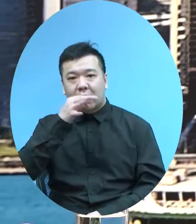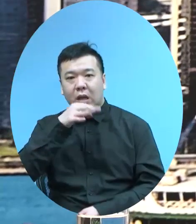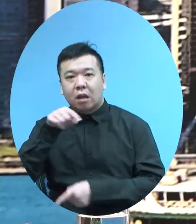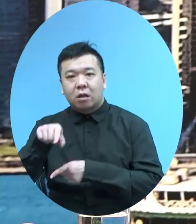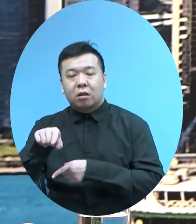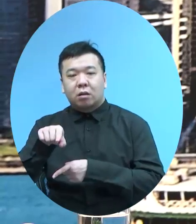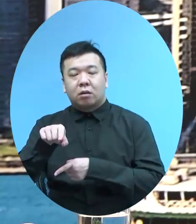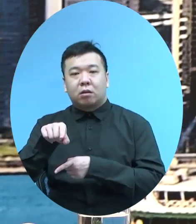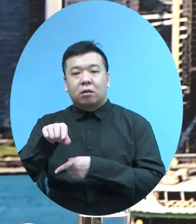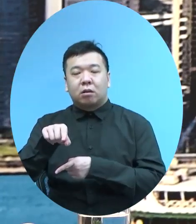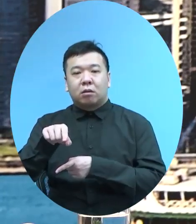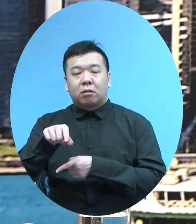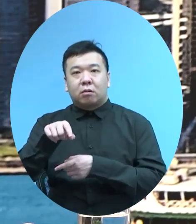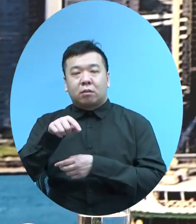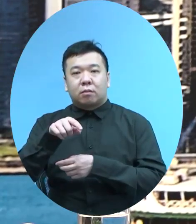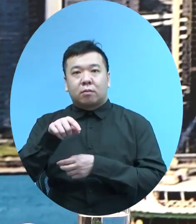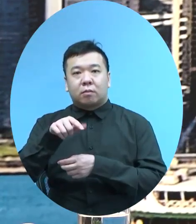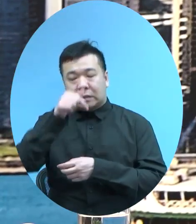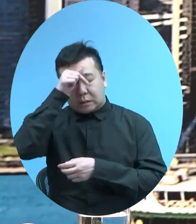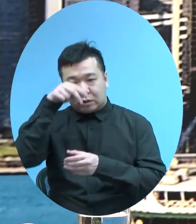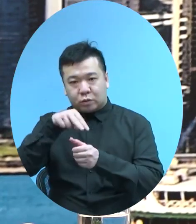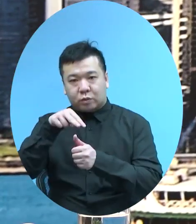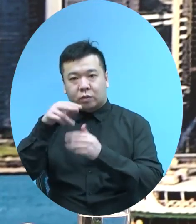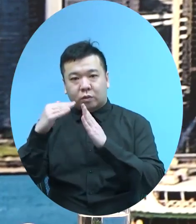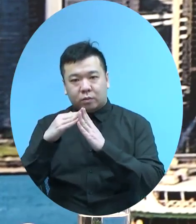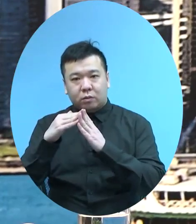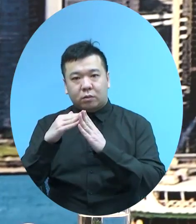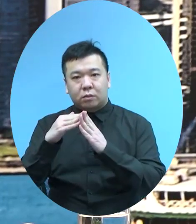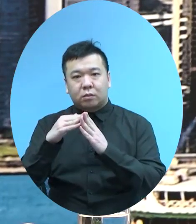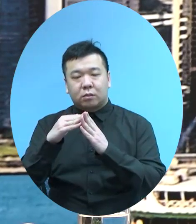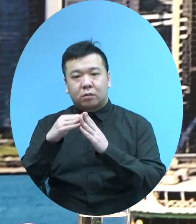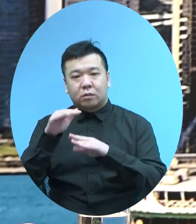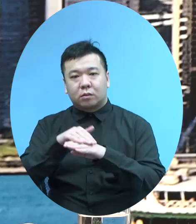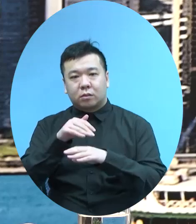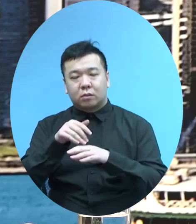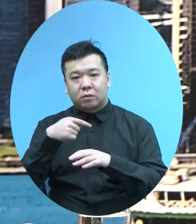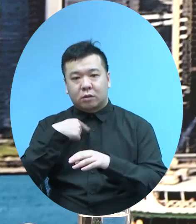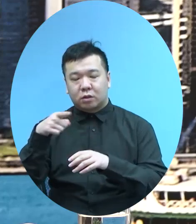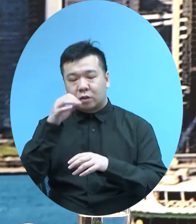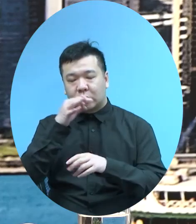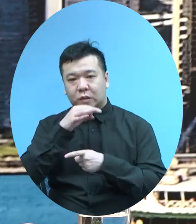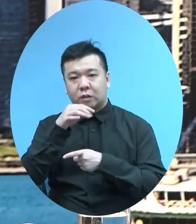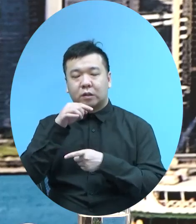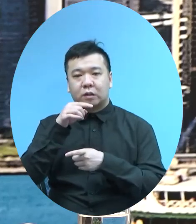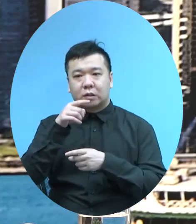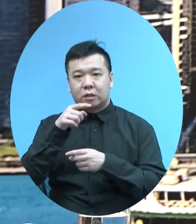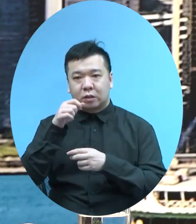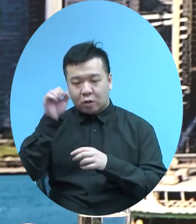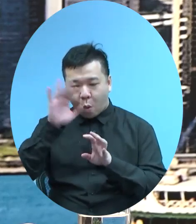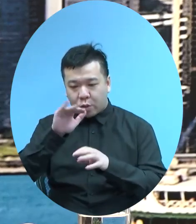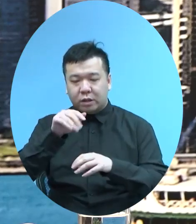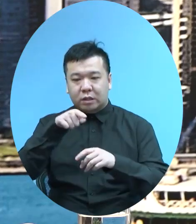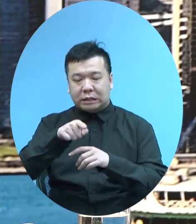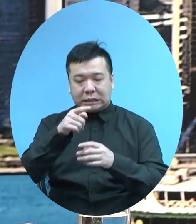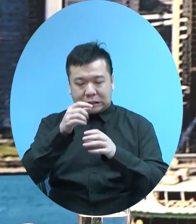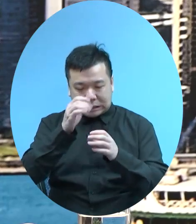can implement this research. And then we are still discussing with our experts concerning the selection